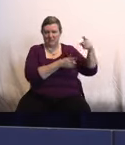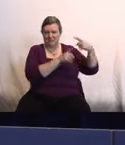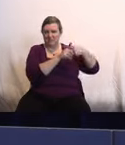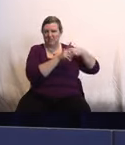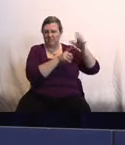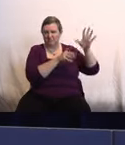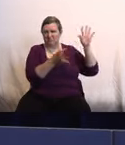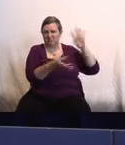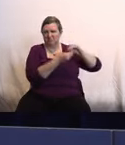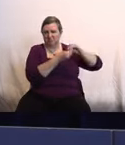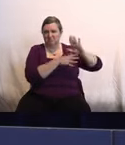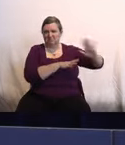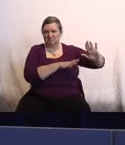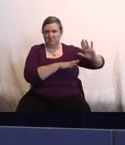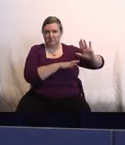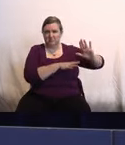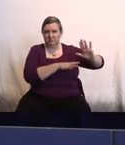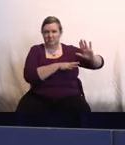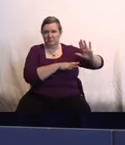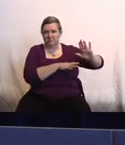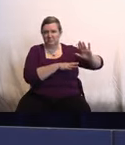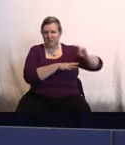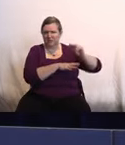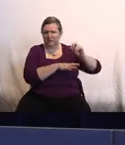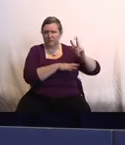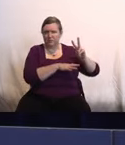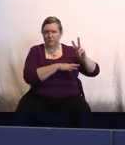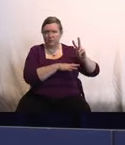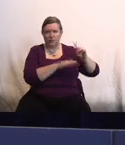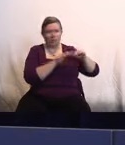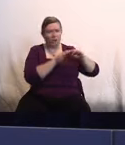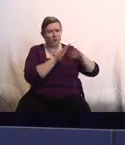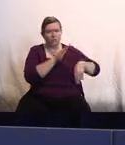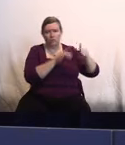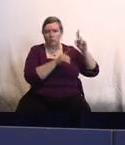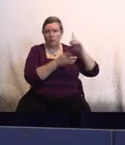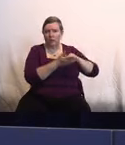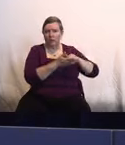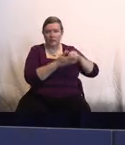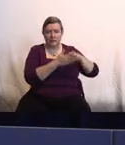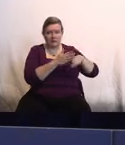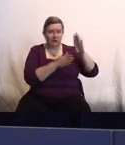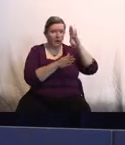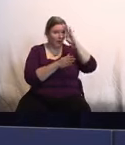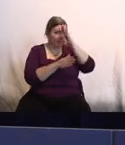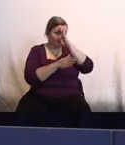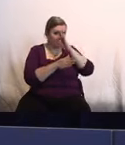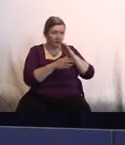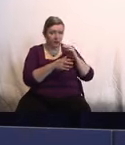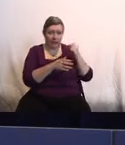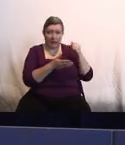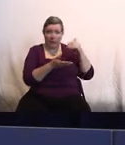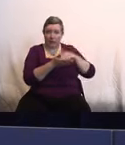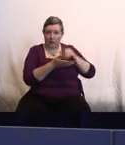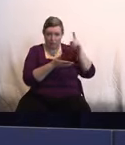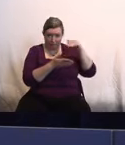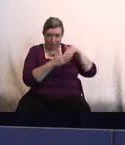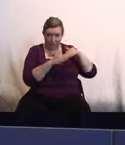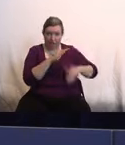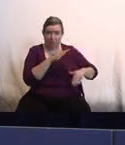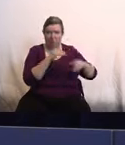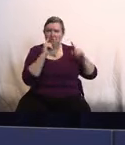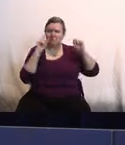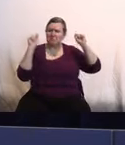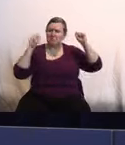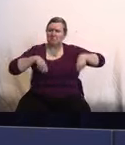I just happened to have November in front of me, but it was under 1,000. So can we get there again? I believe we can. I